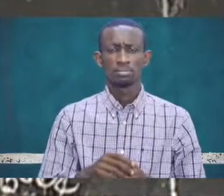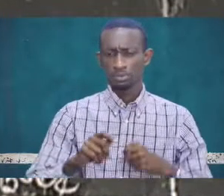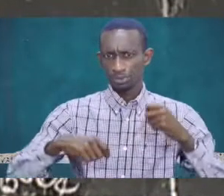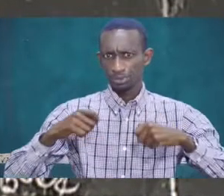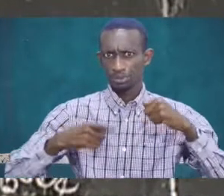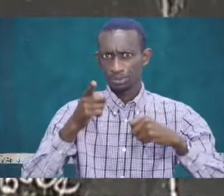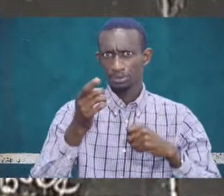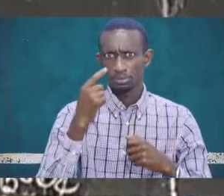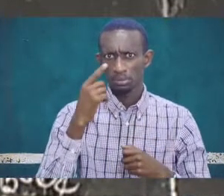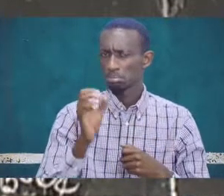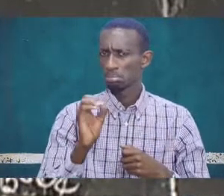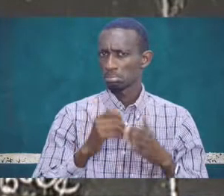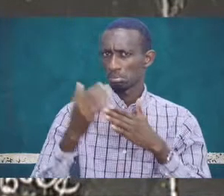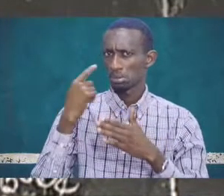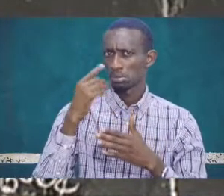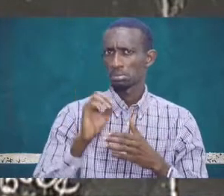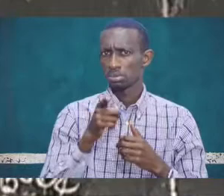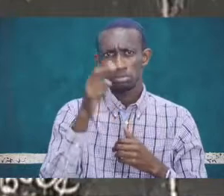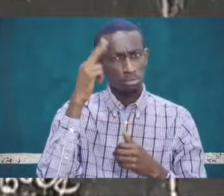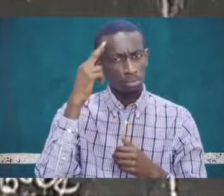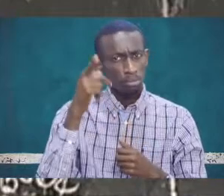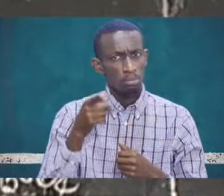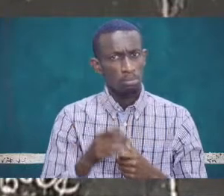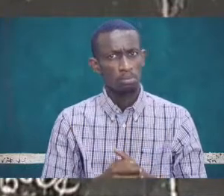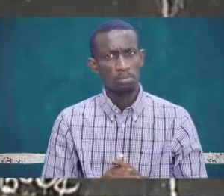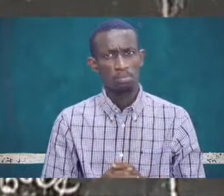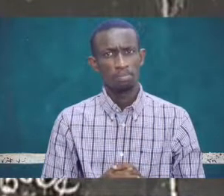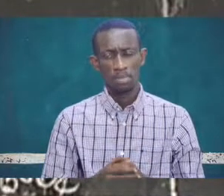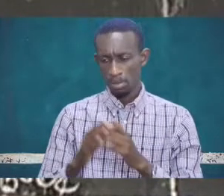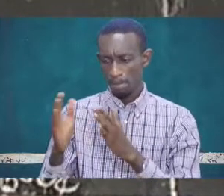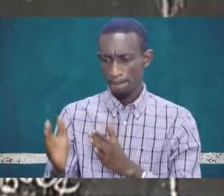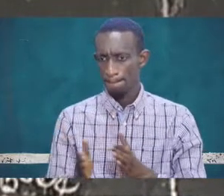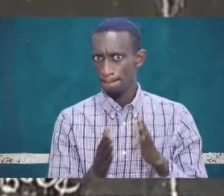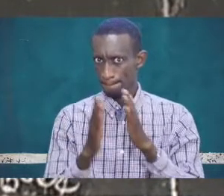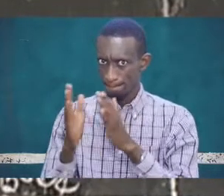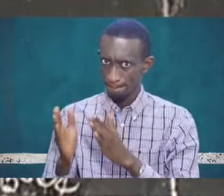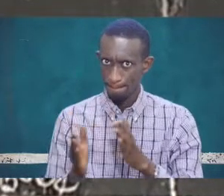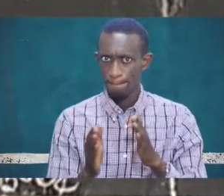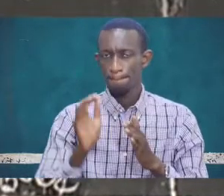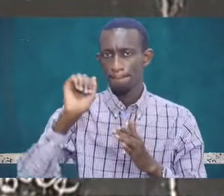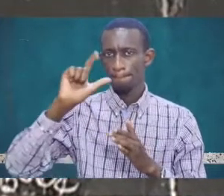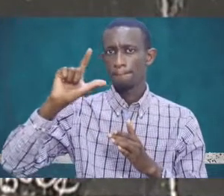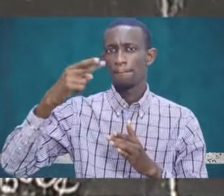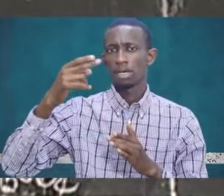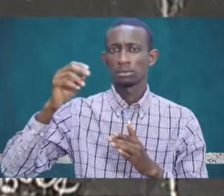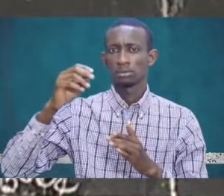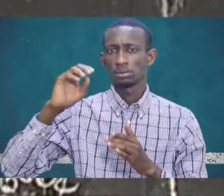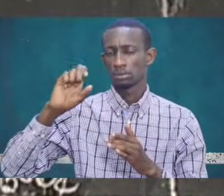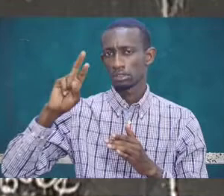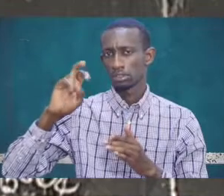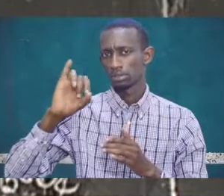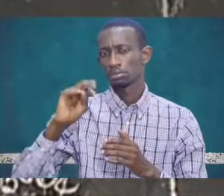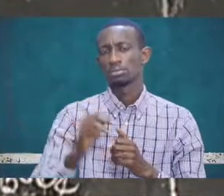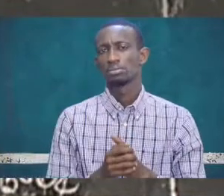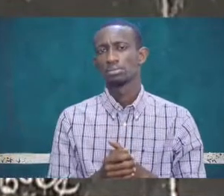this reaction before. If you remember the preparation of alkenes, this reaction is coming